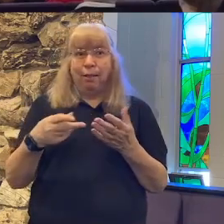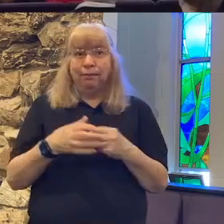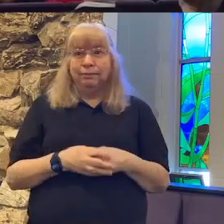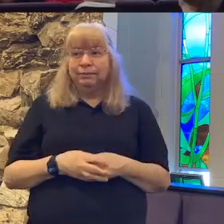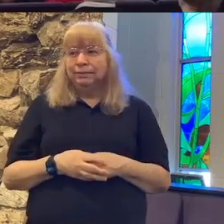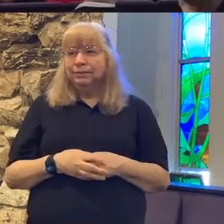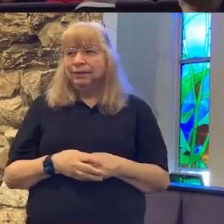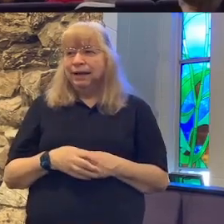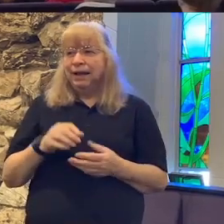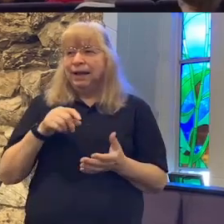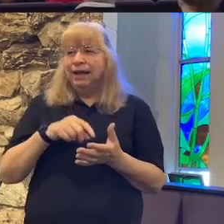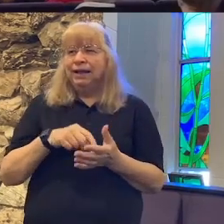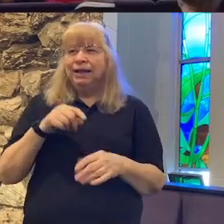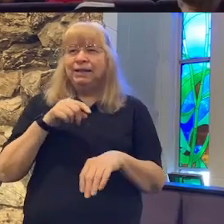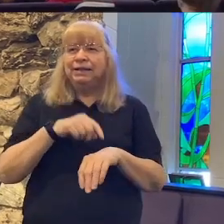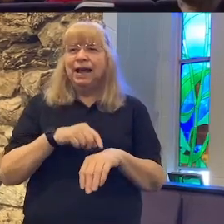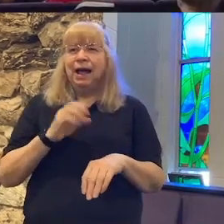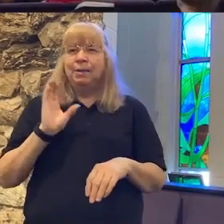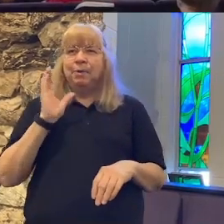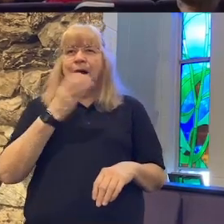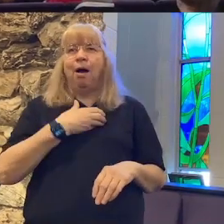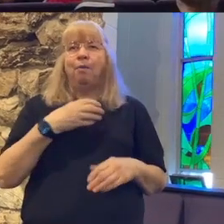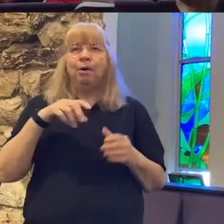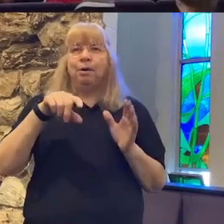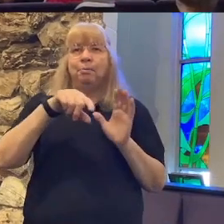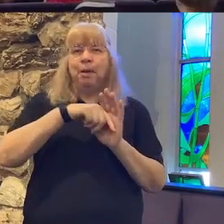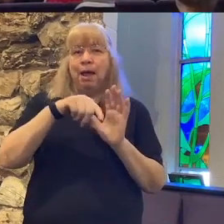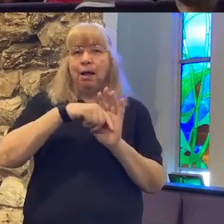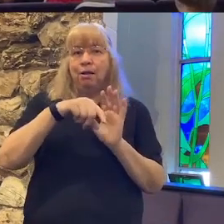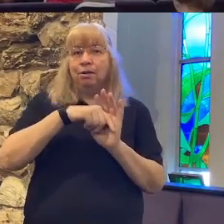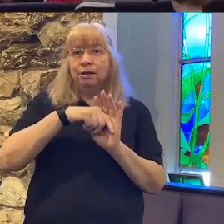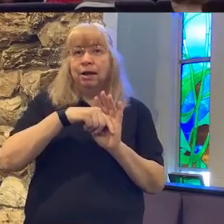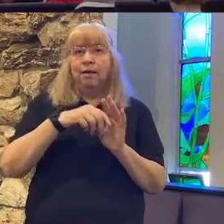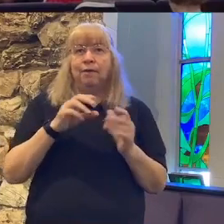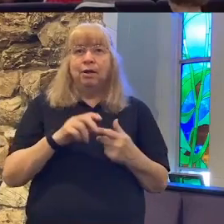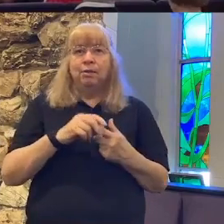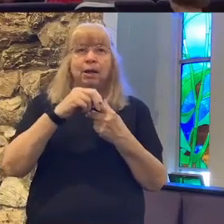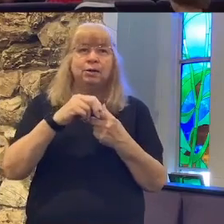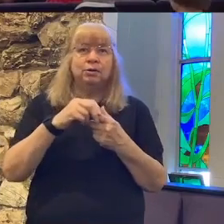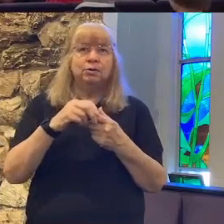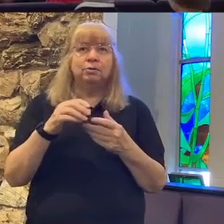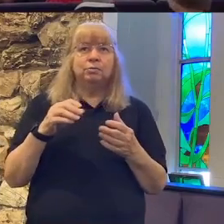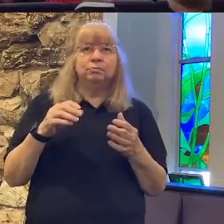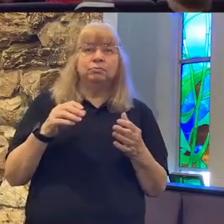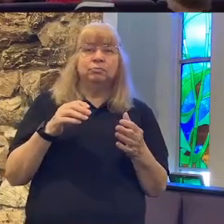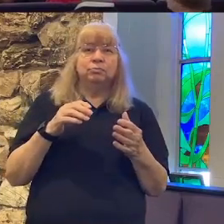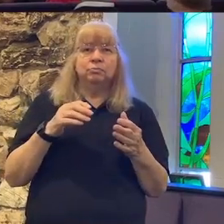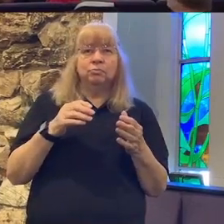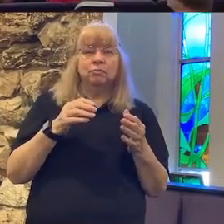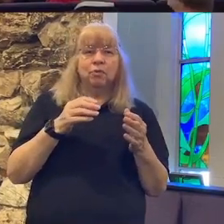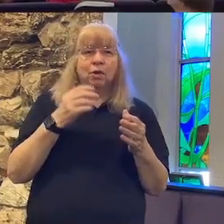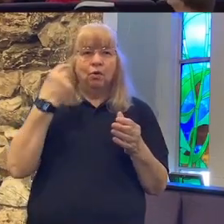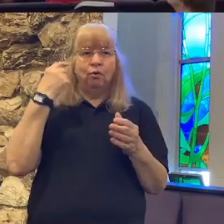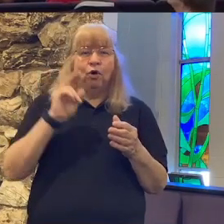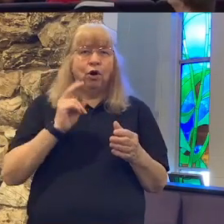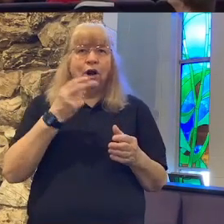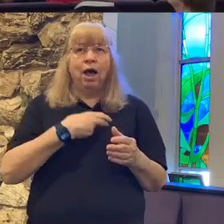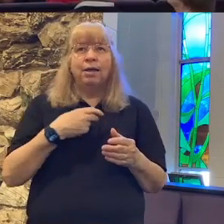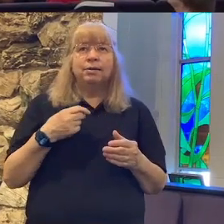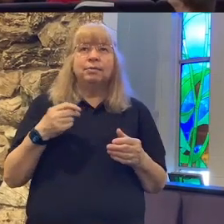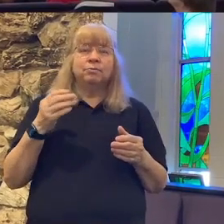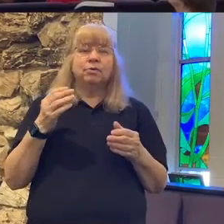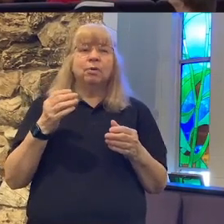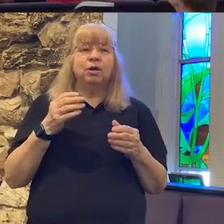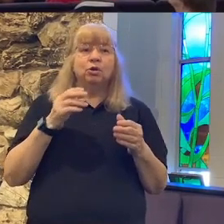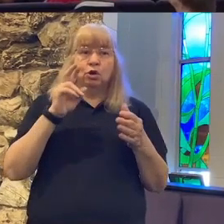At this time, our bells have a very special number for us. As Jay said, there's something up on the screen that you